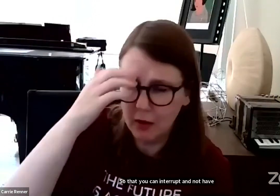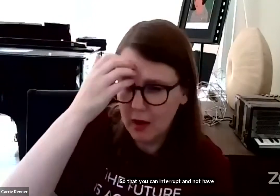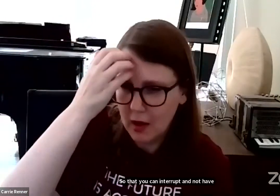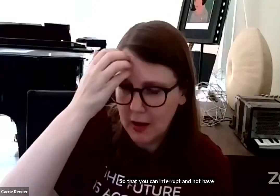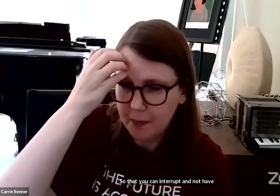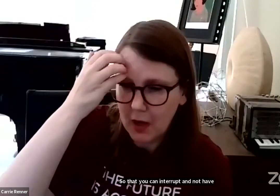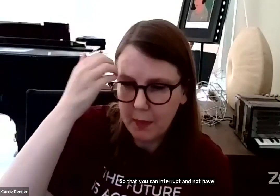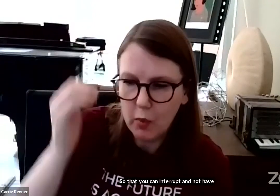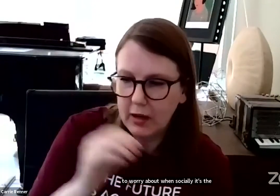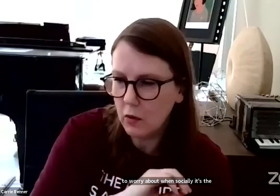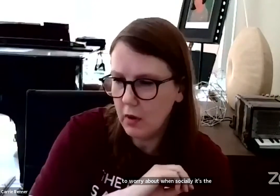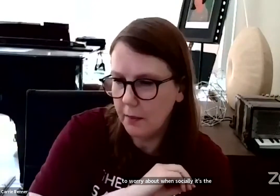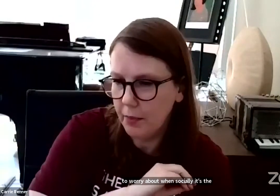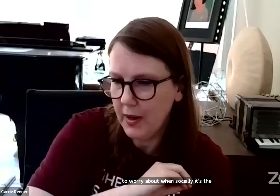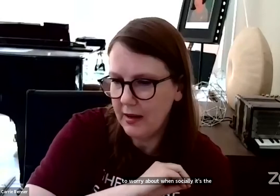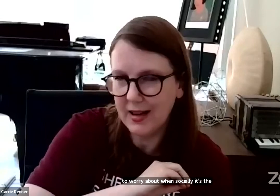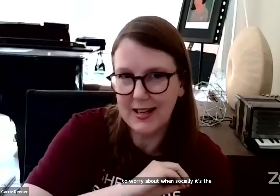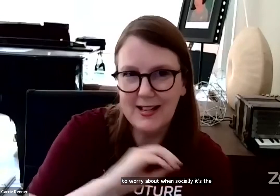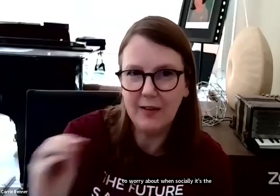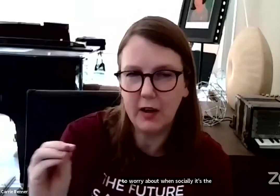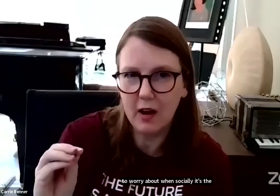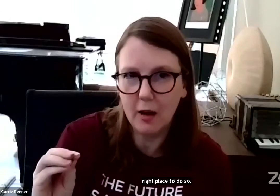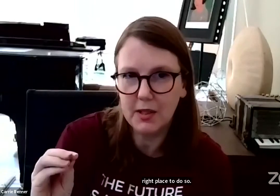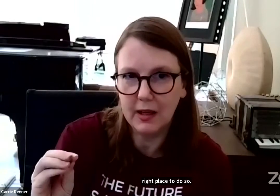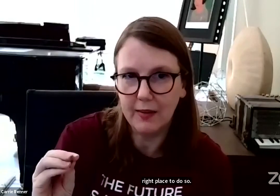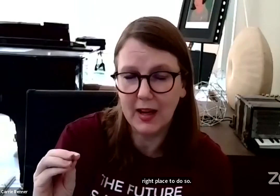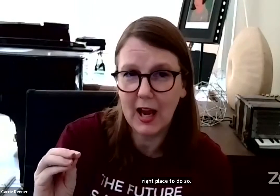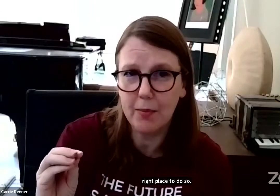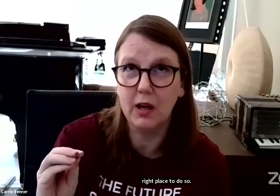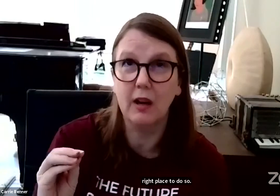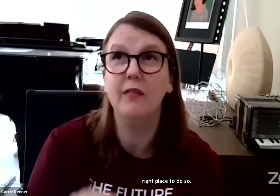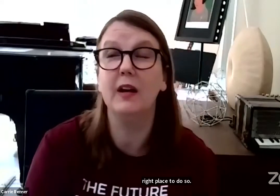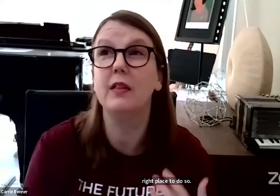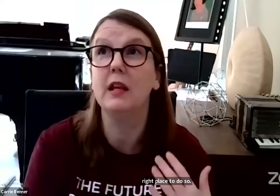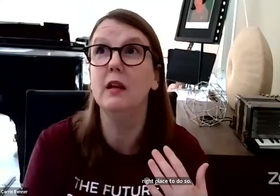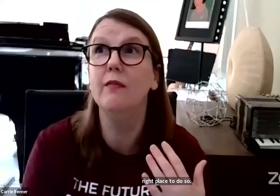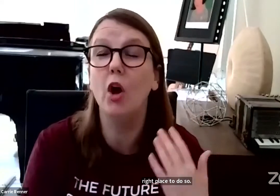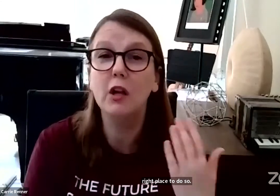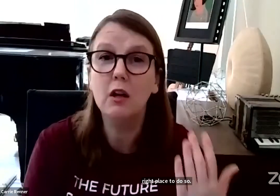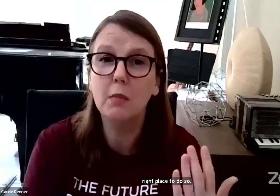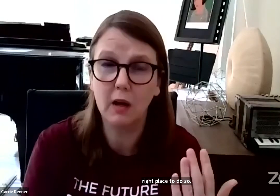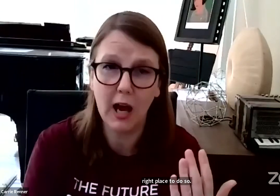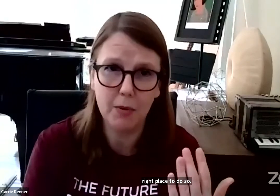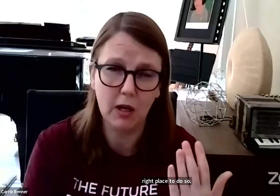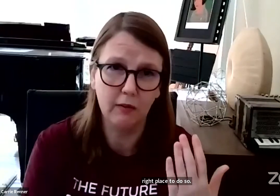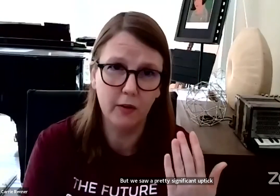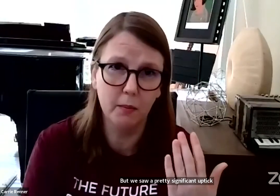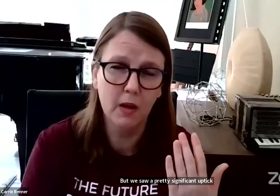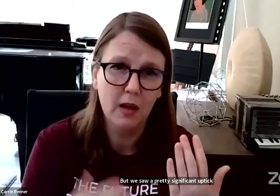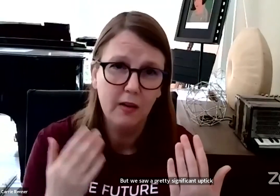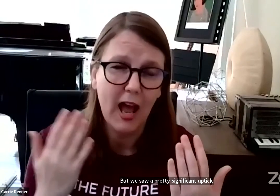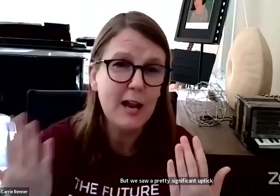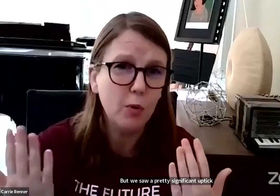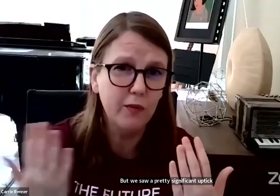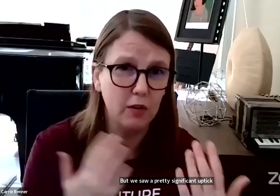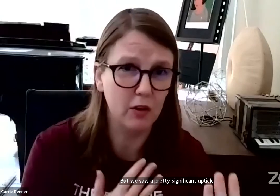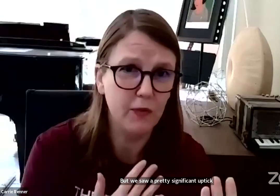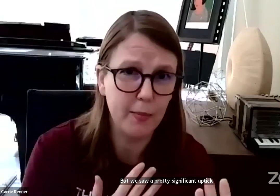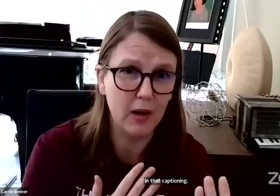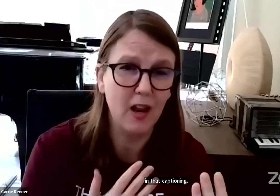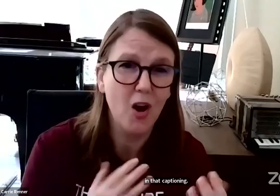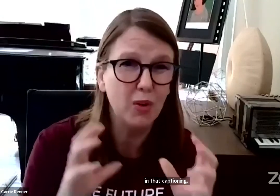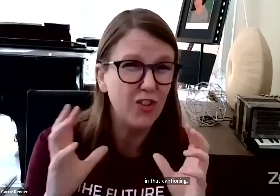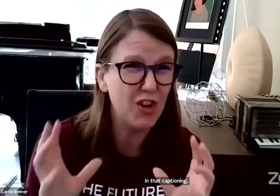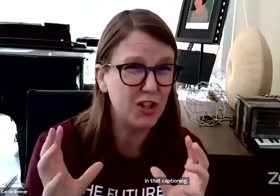do so. But we saw a pretty significant uptick in that captioning. In fact, the volume on captioning from April